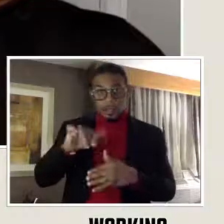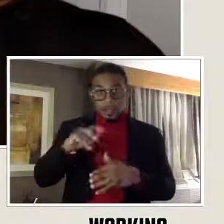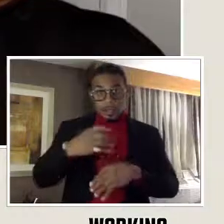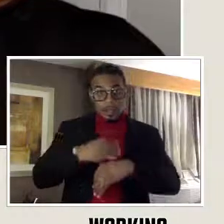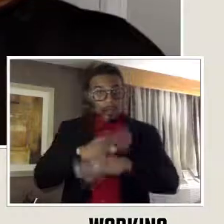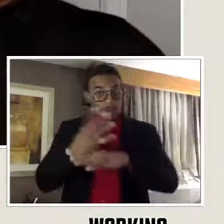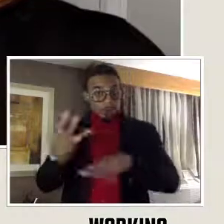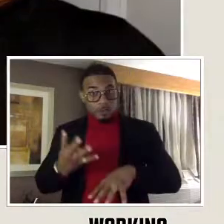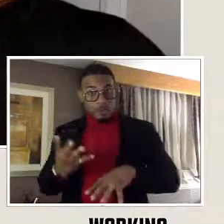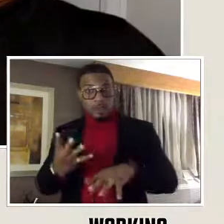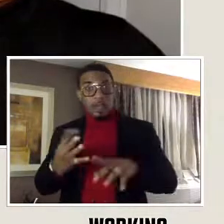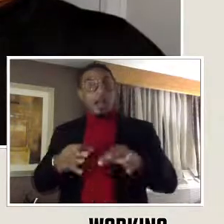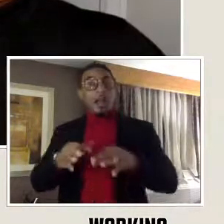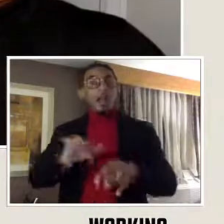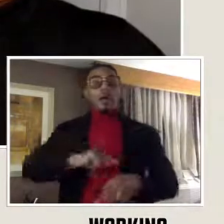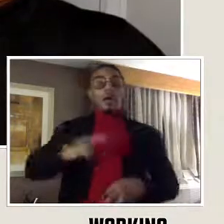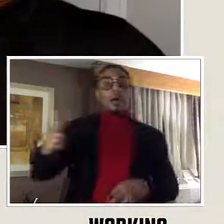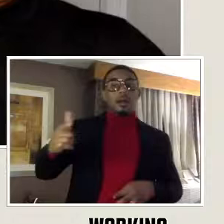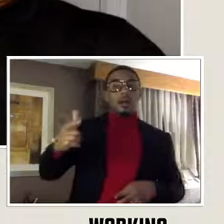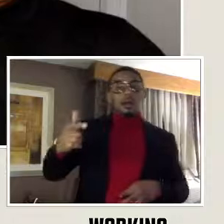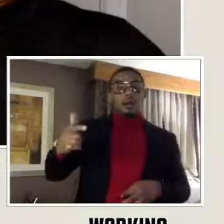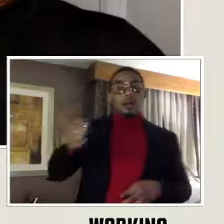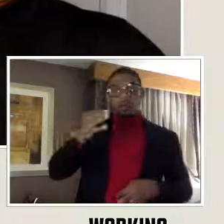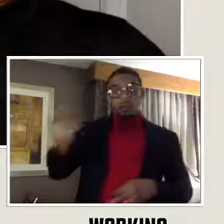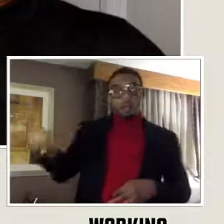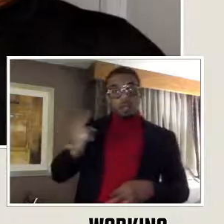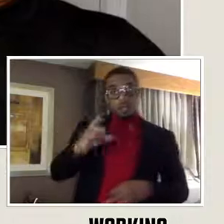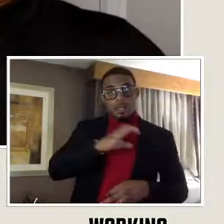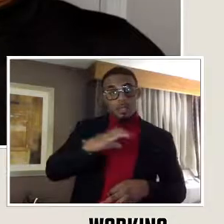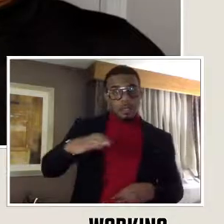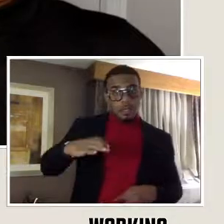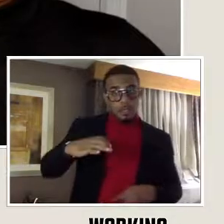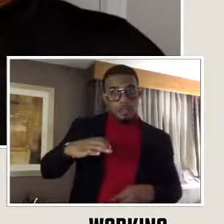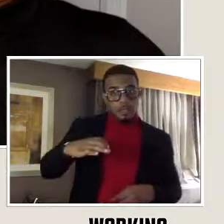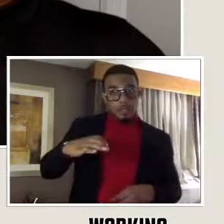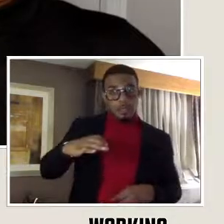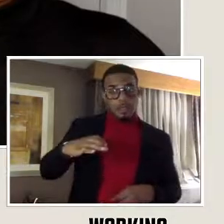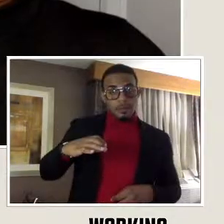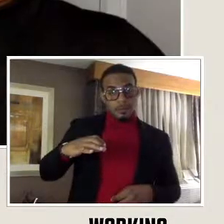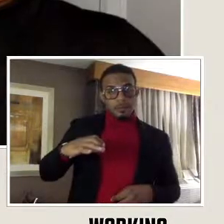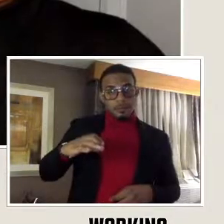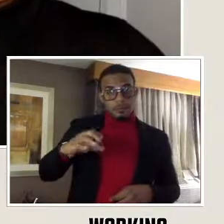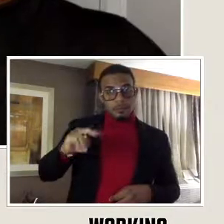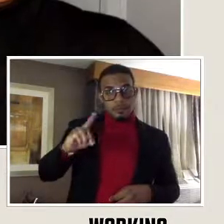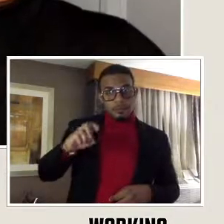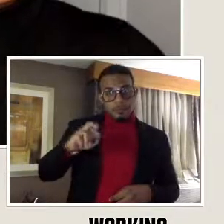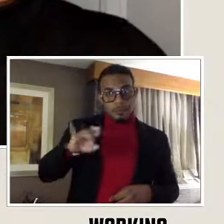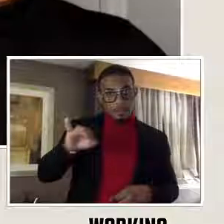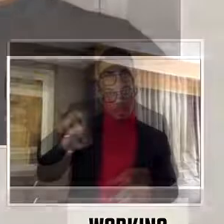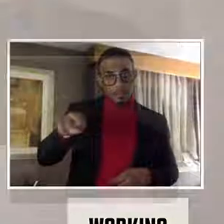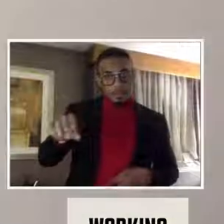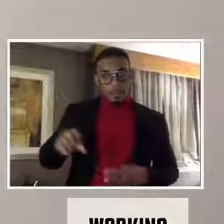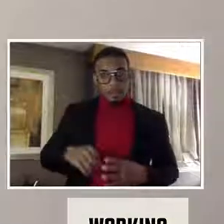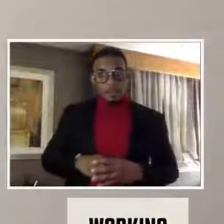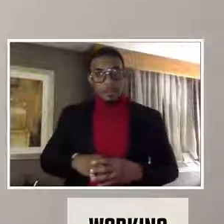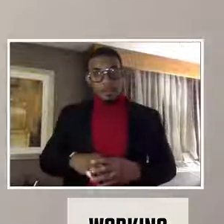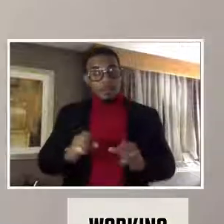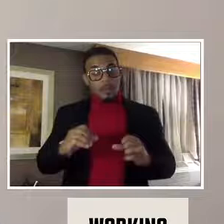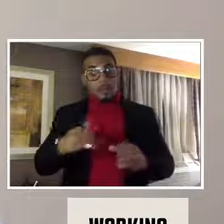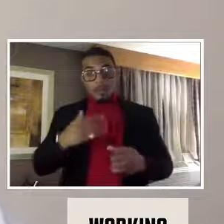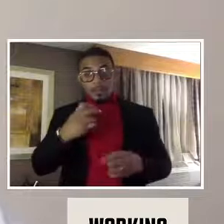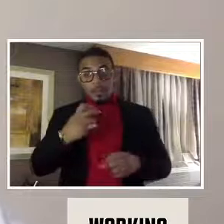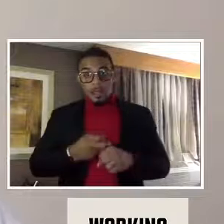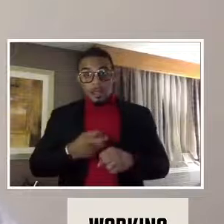Without any further ado, I'd like to bring up incoming Congressman Mondaire Jones. My goodness, it is hard